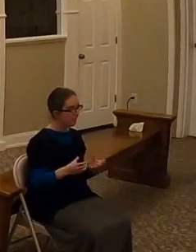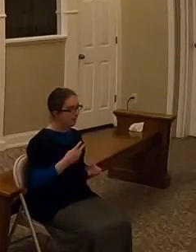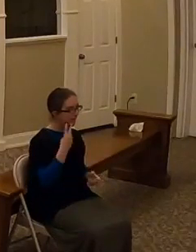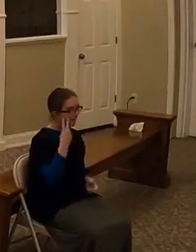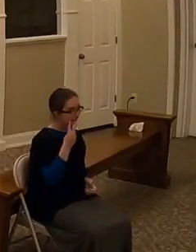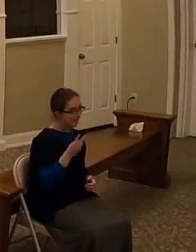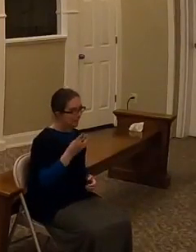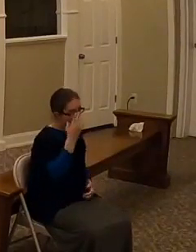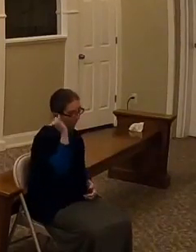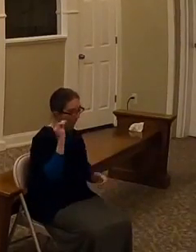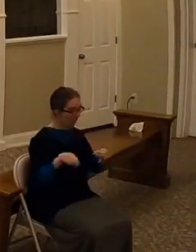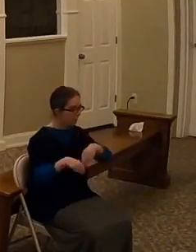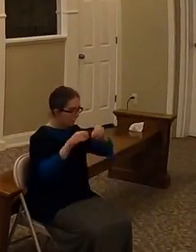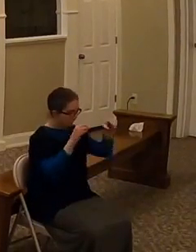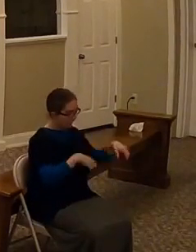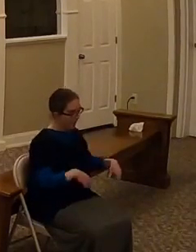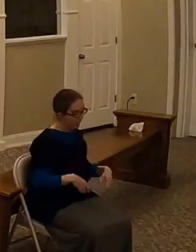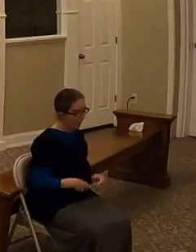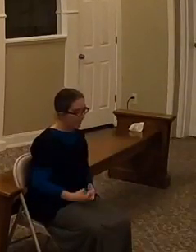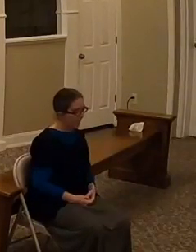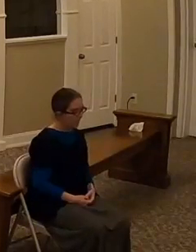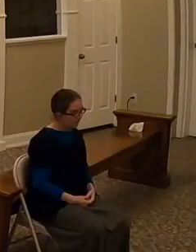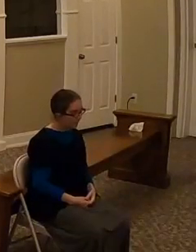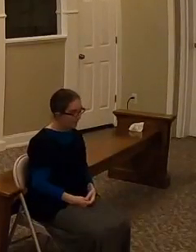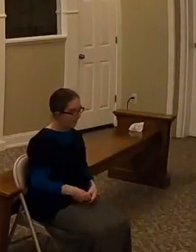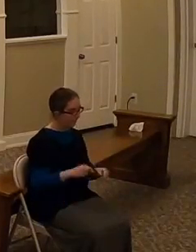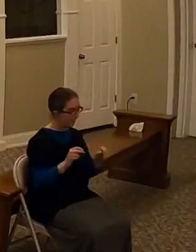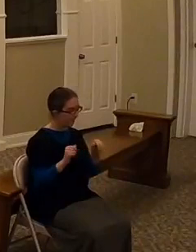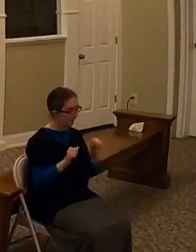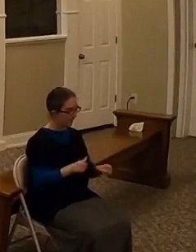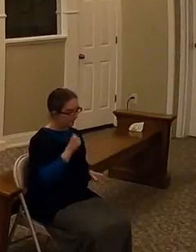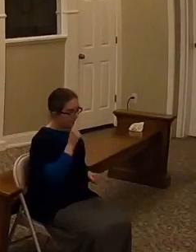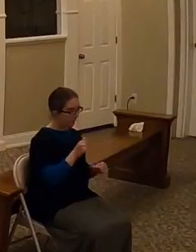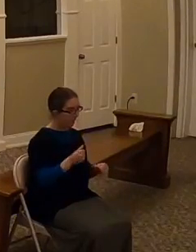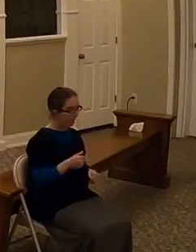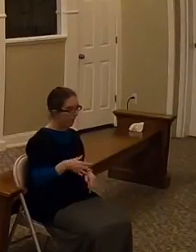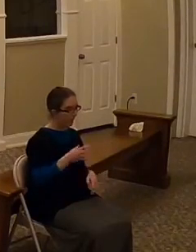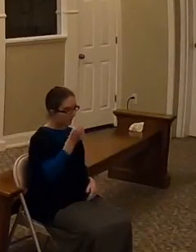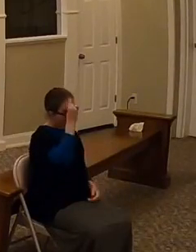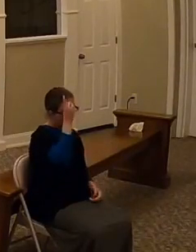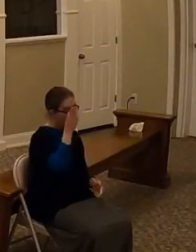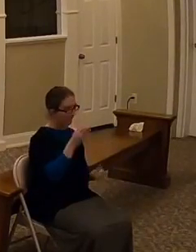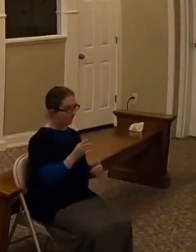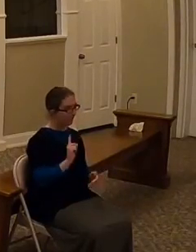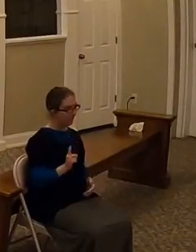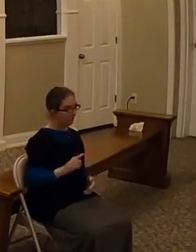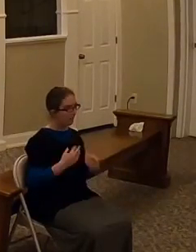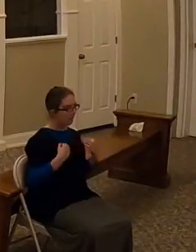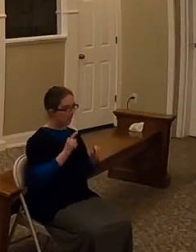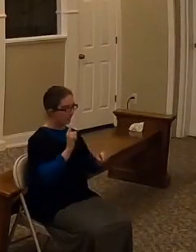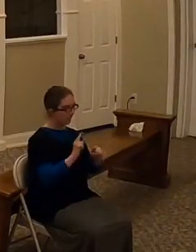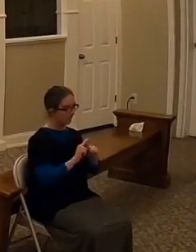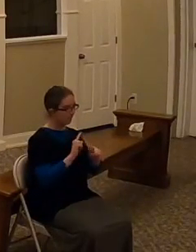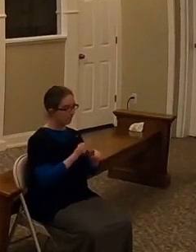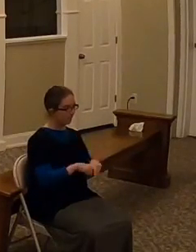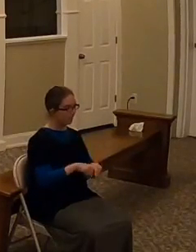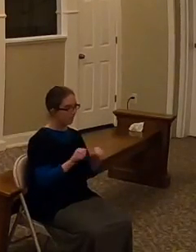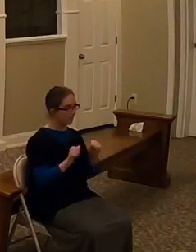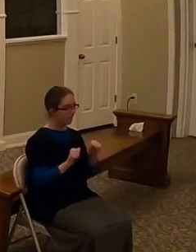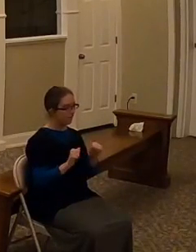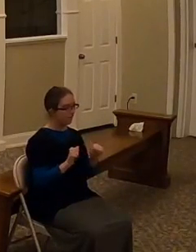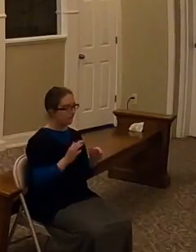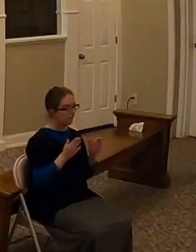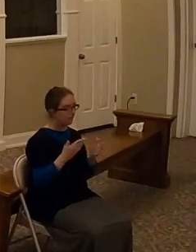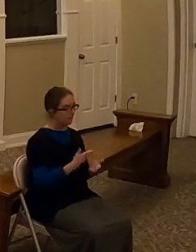do it. Amen. They can't seem to grasp the fact that someone can depend on something they can't